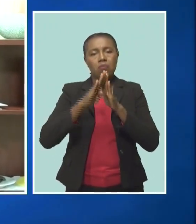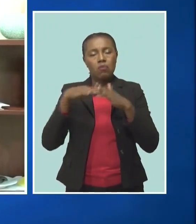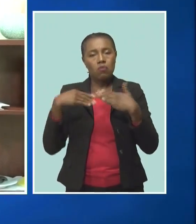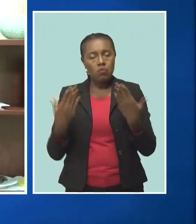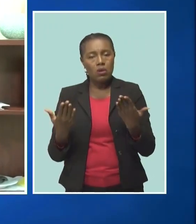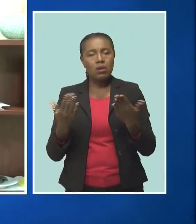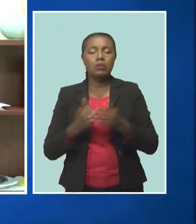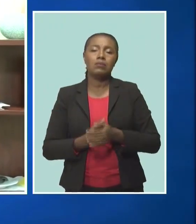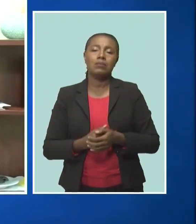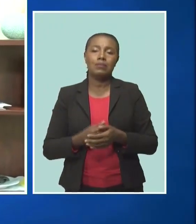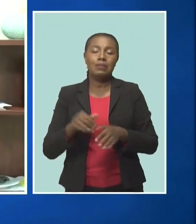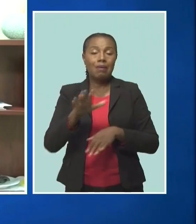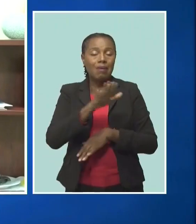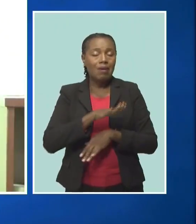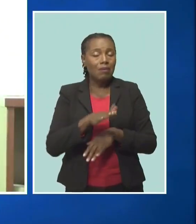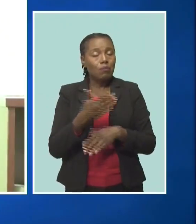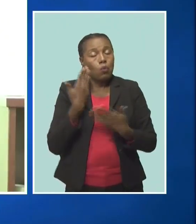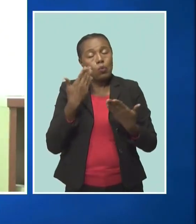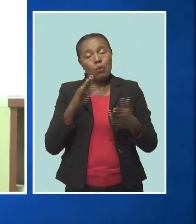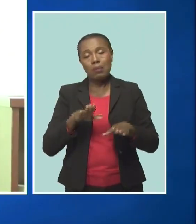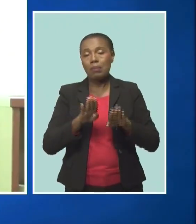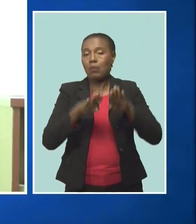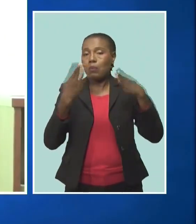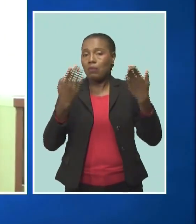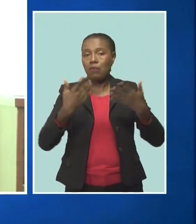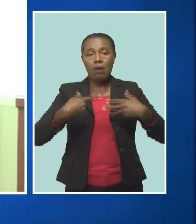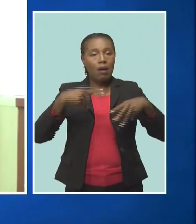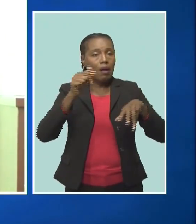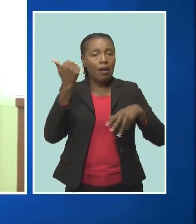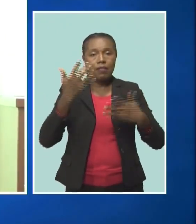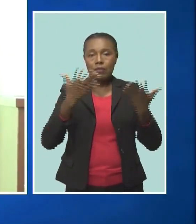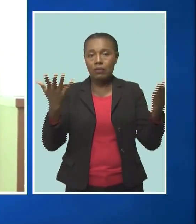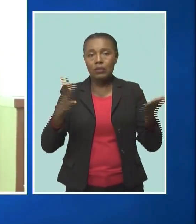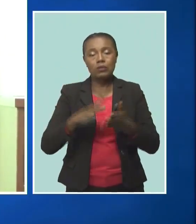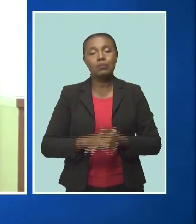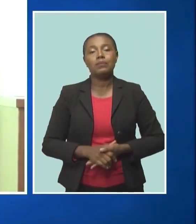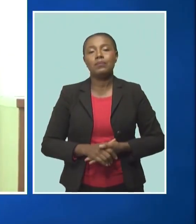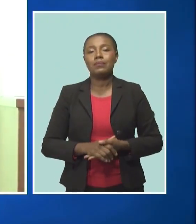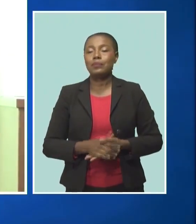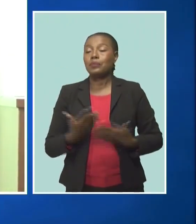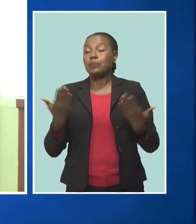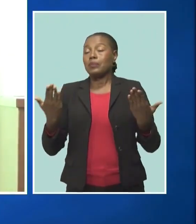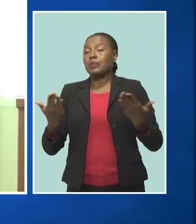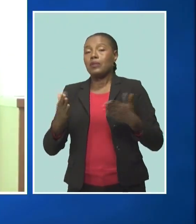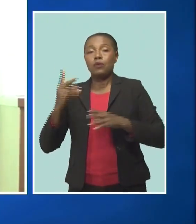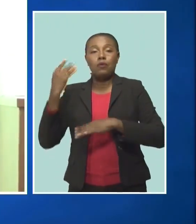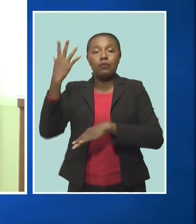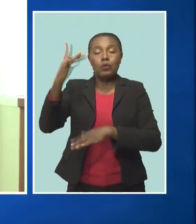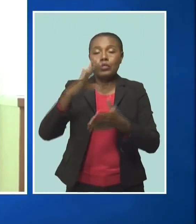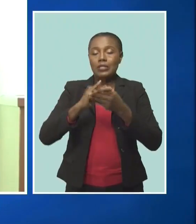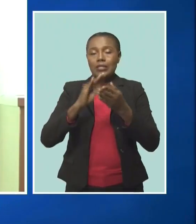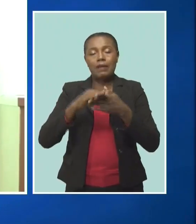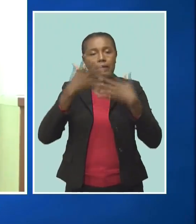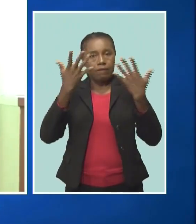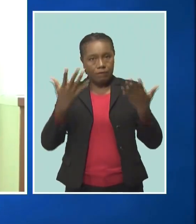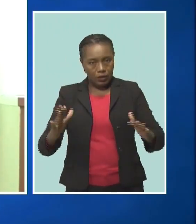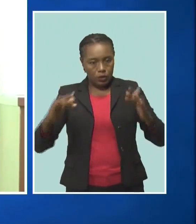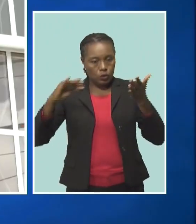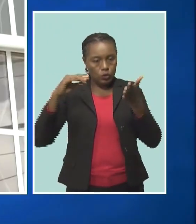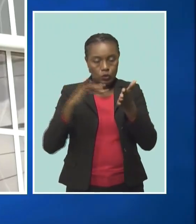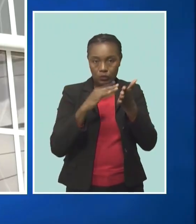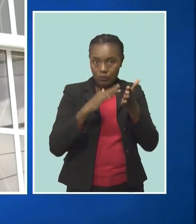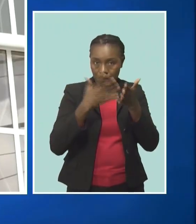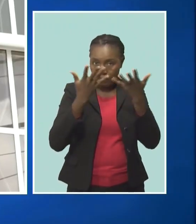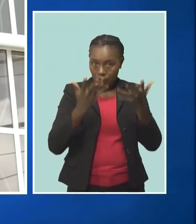knows, this might open new doors as well. Sharing her plans for the future, Ms. Aline said they include completing her course of study and